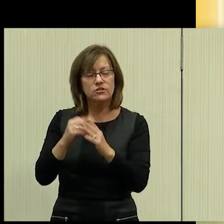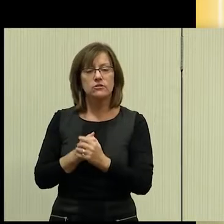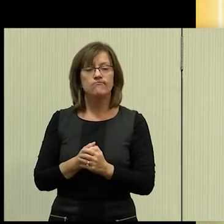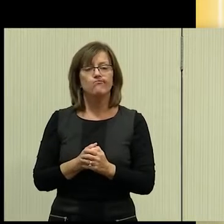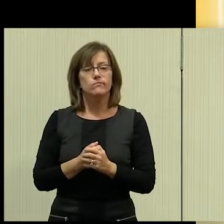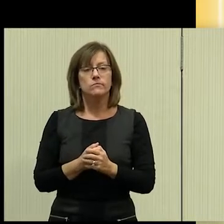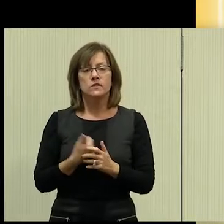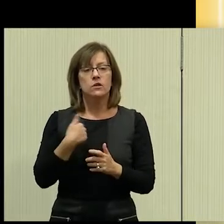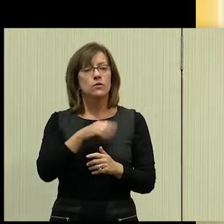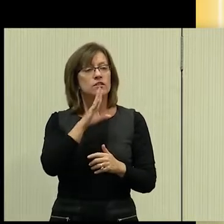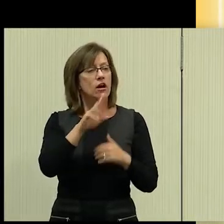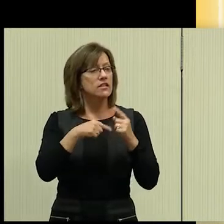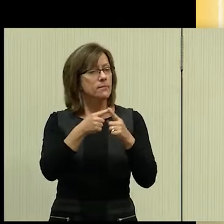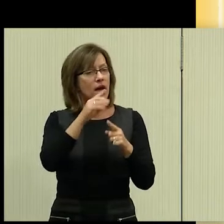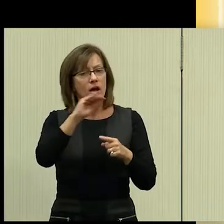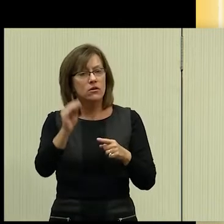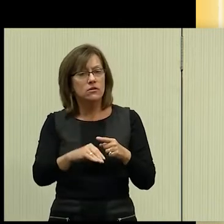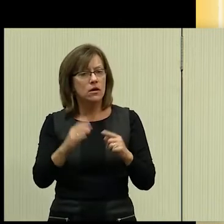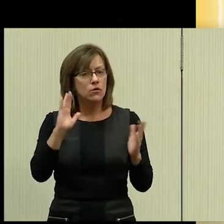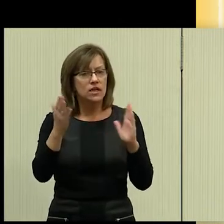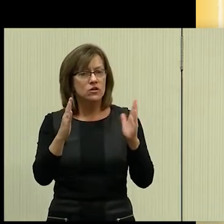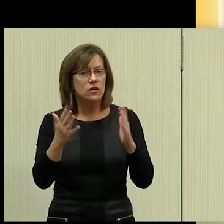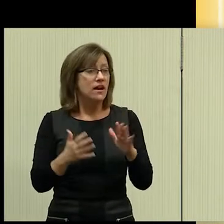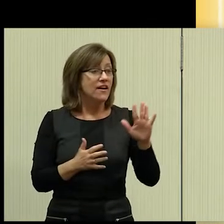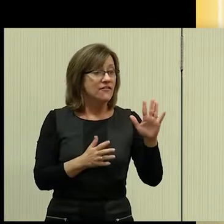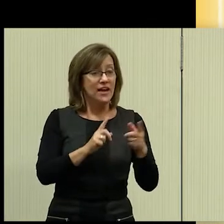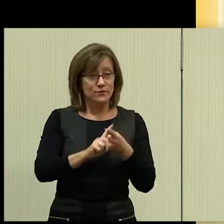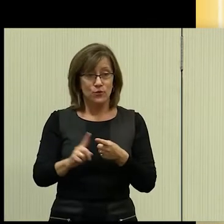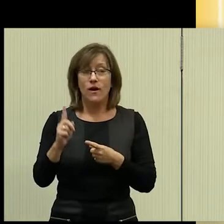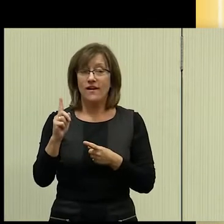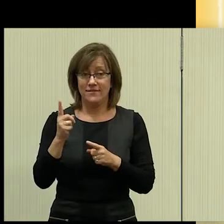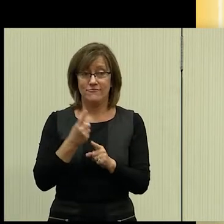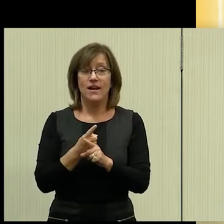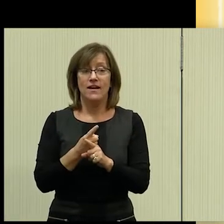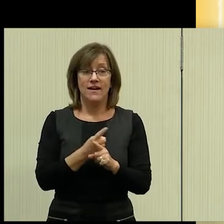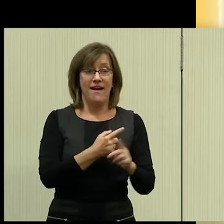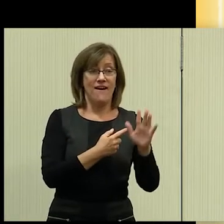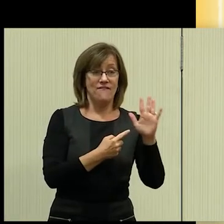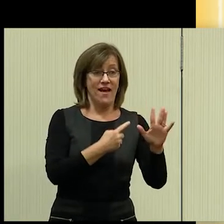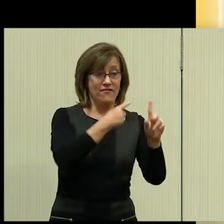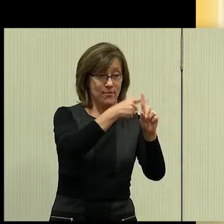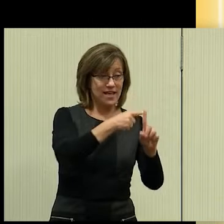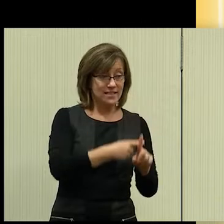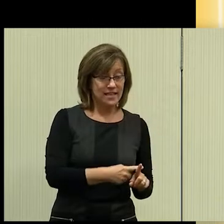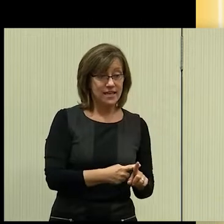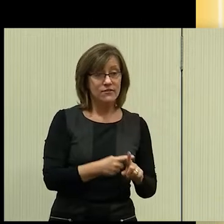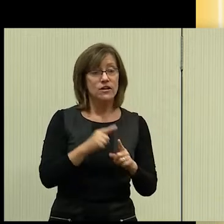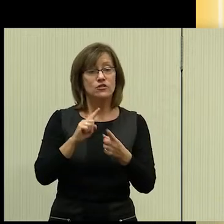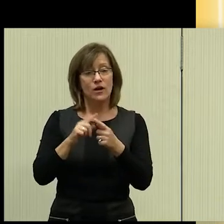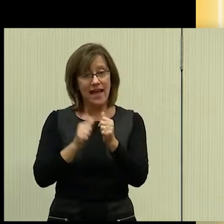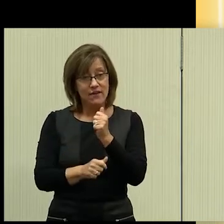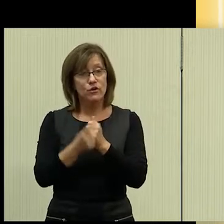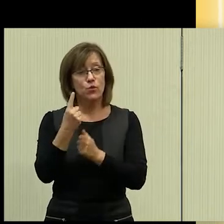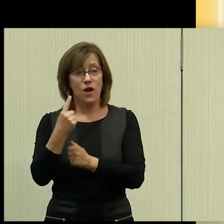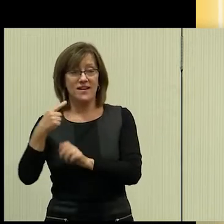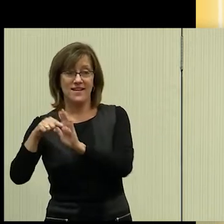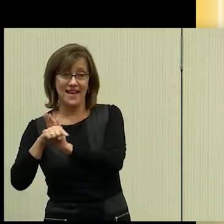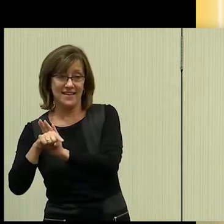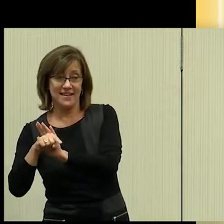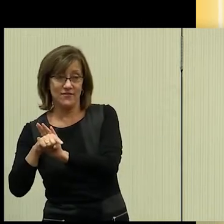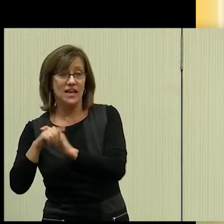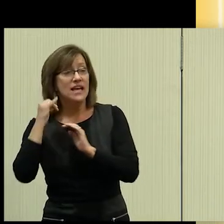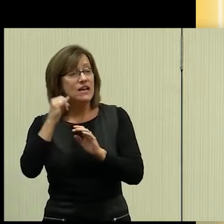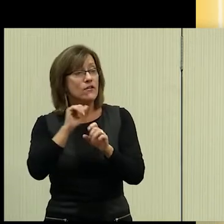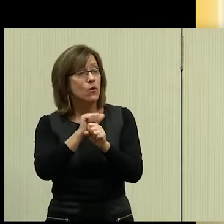ratio we talked about earlier that we should keep? 5 to 1, right? 5 positives to 1 negative. And really, I mean, if you work in